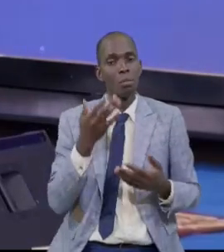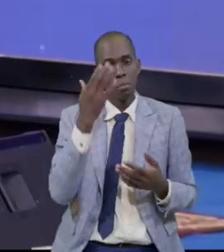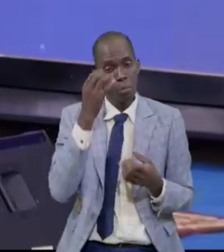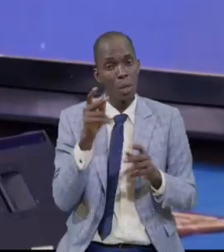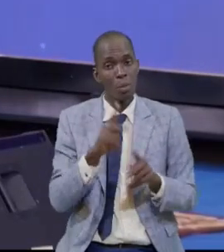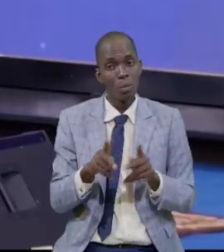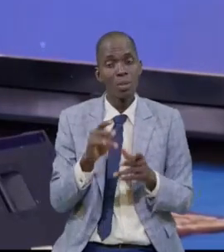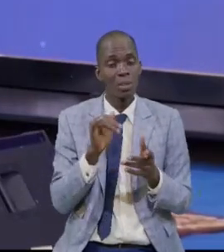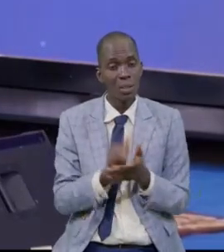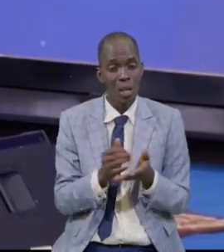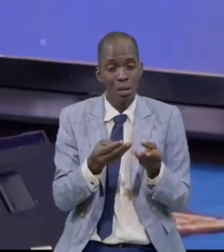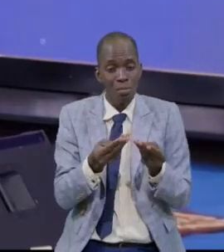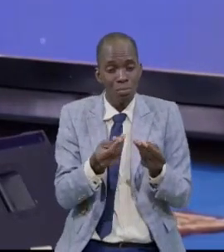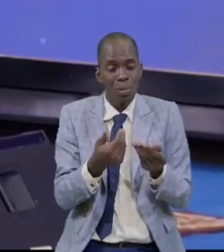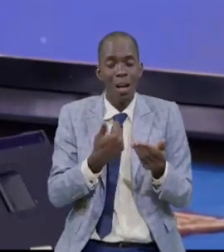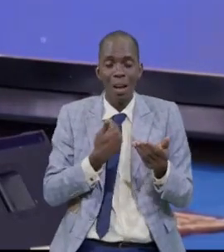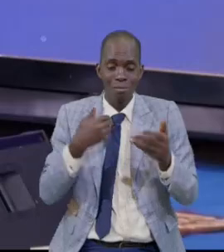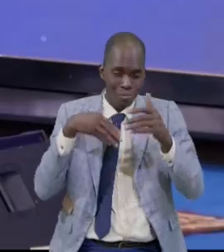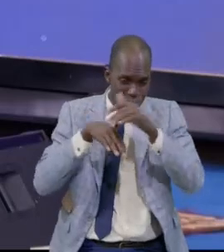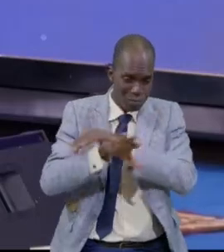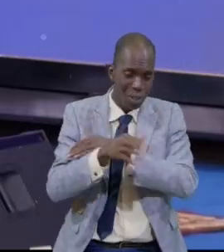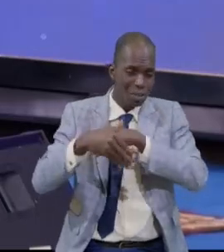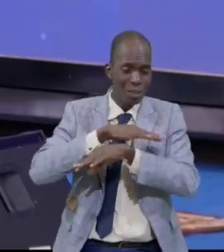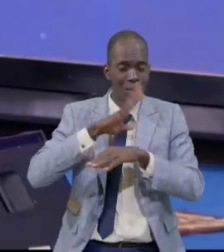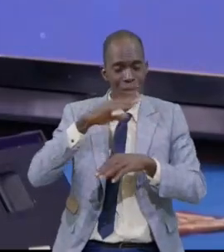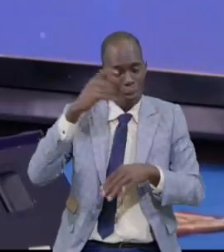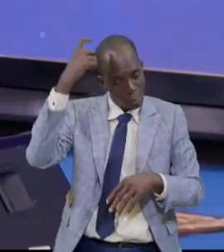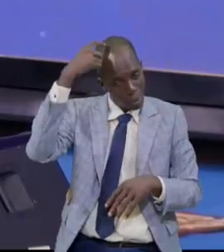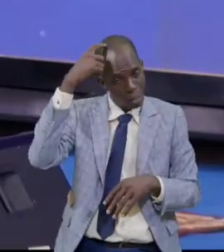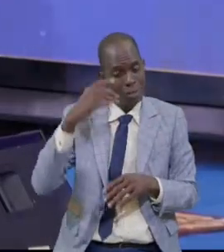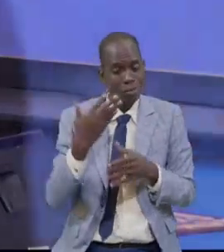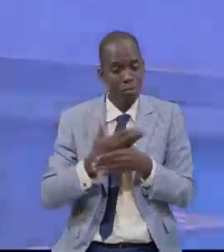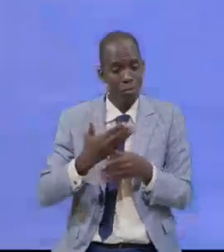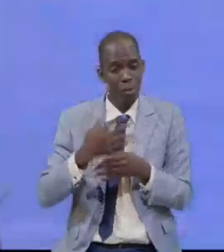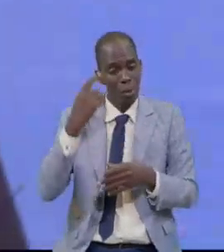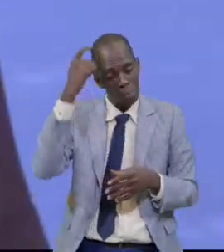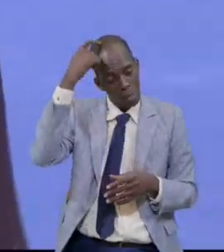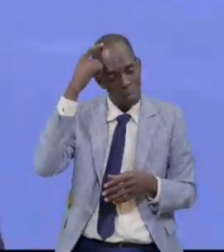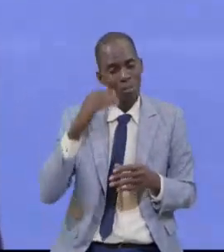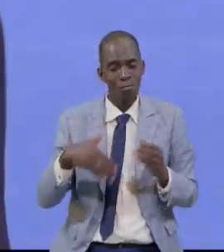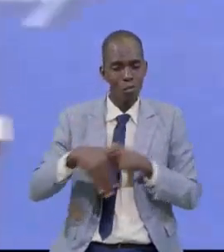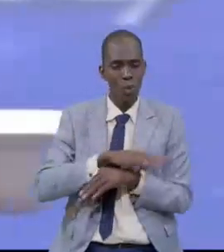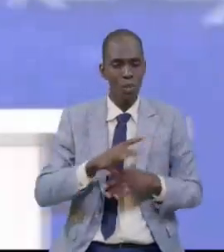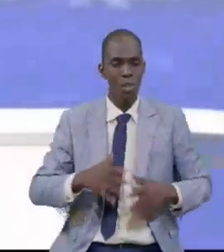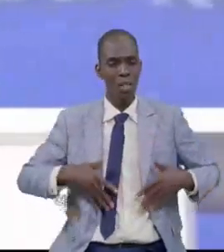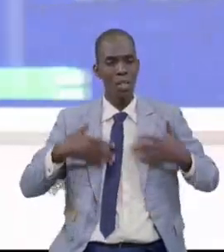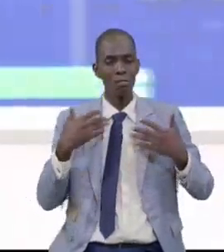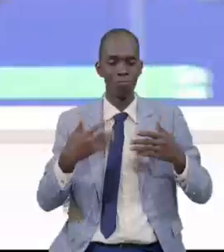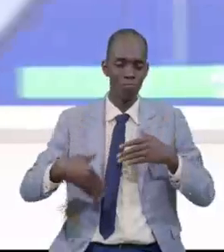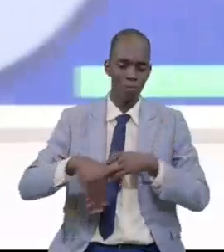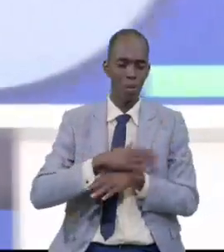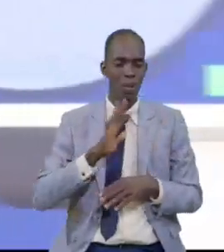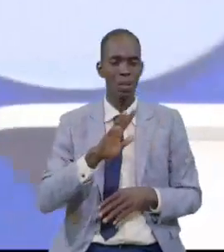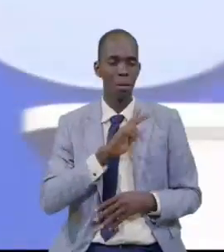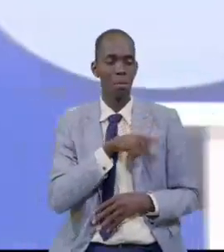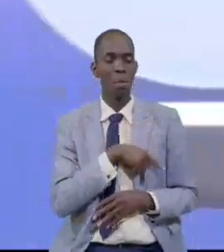their brain, in their thinking faculty, in their life, in their personality. And they just let it there,